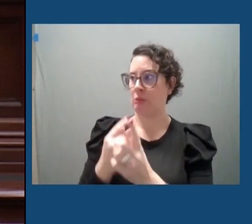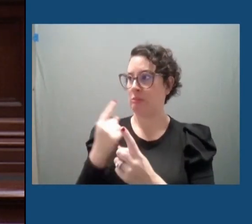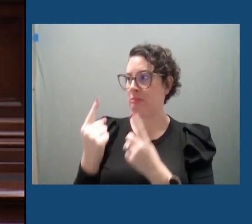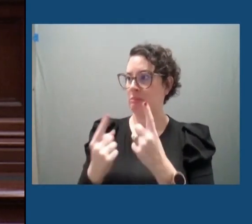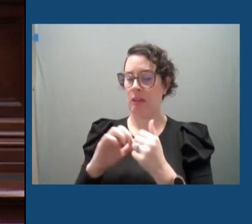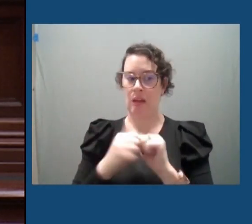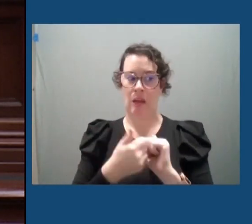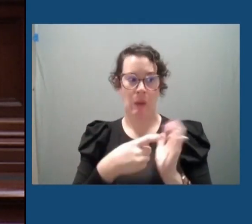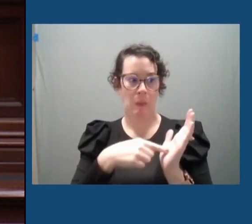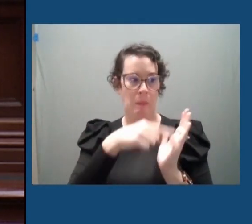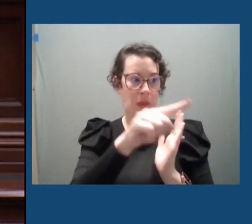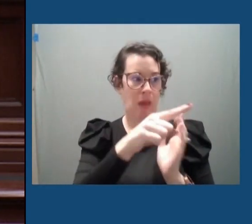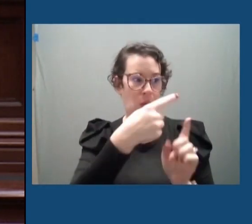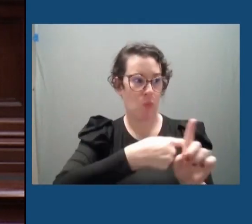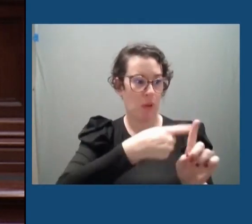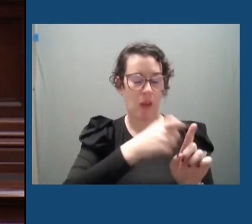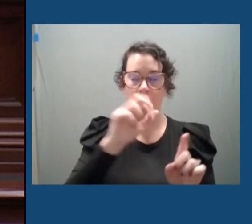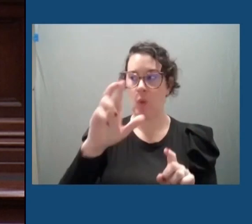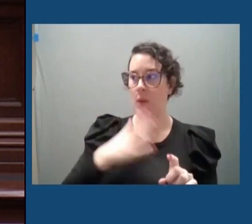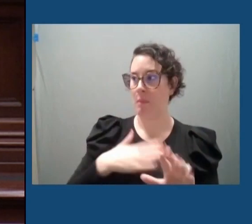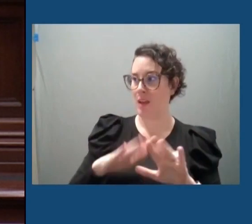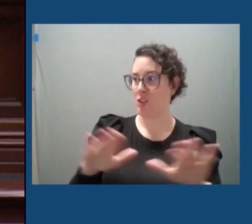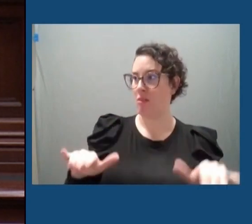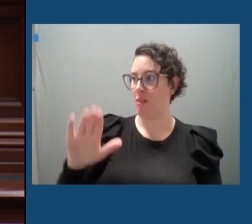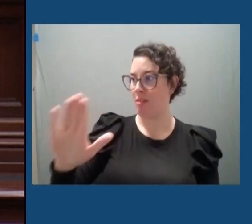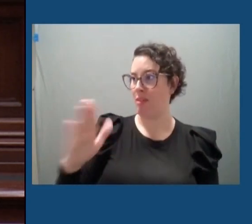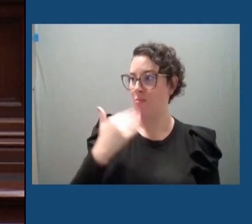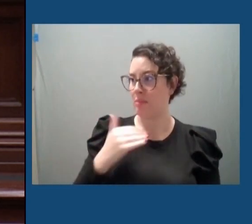or afford the insulin for their child to survive.